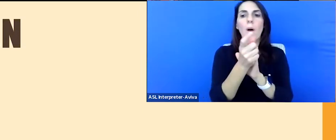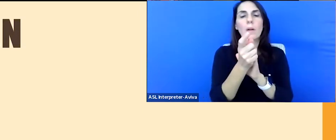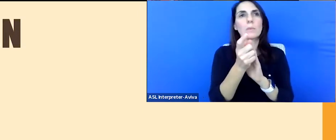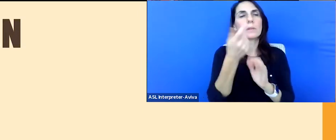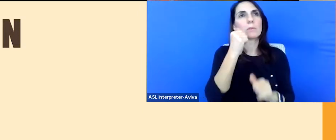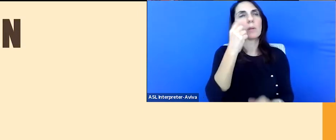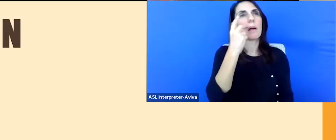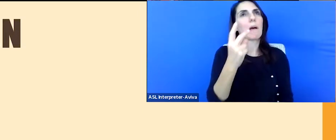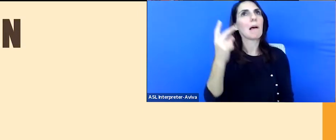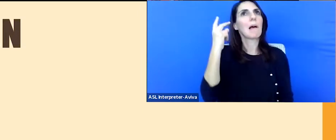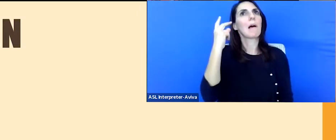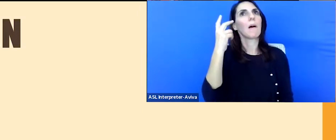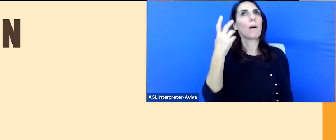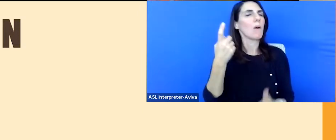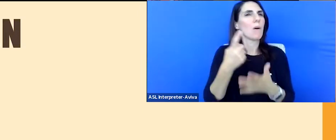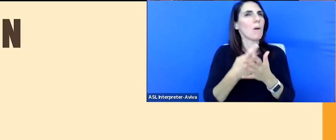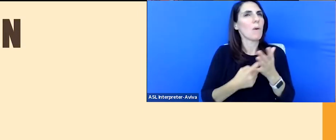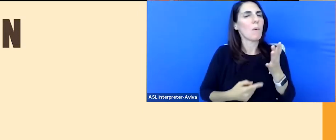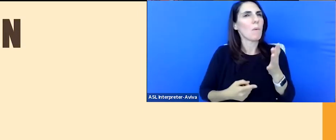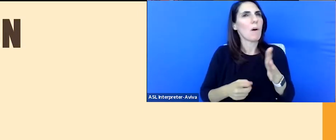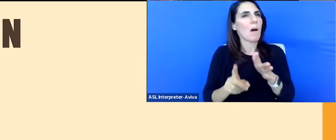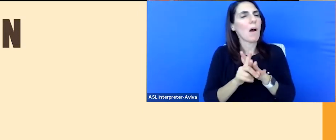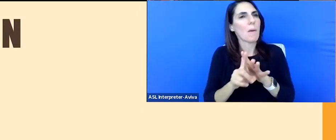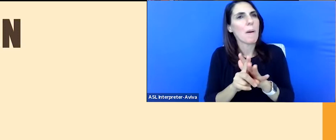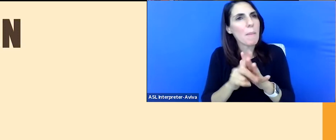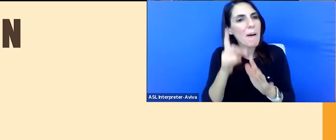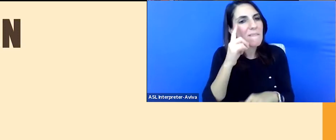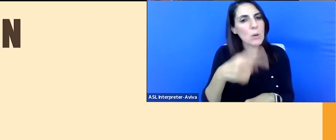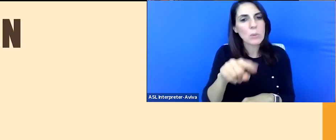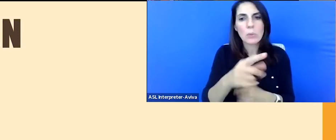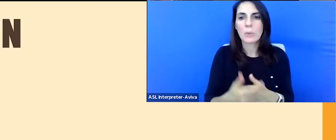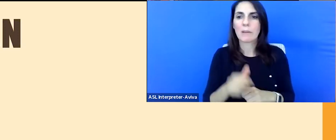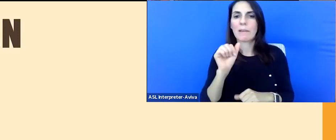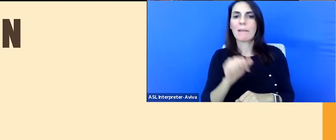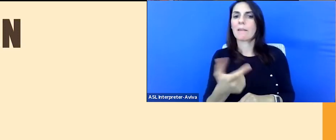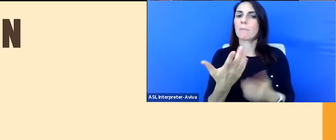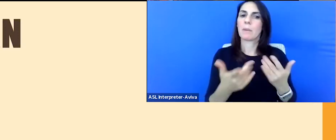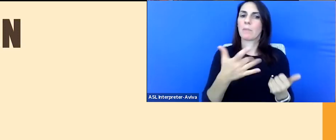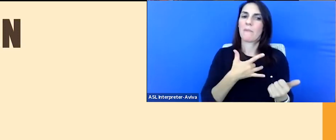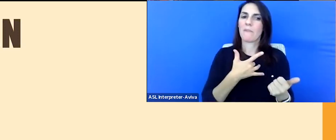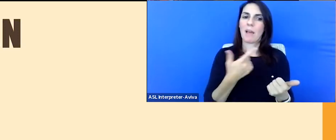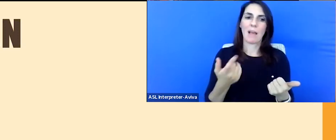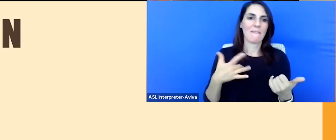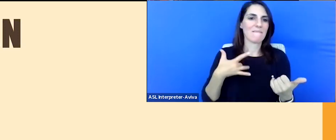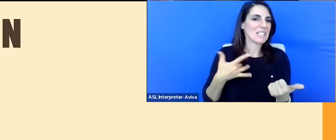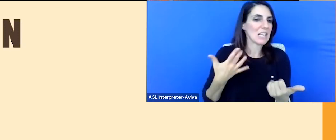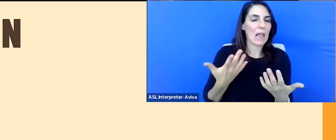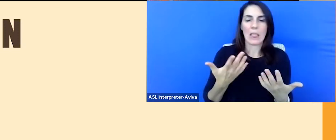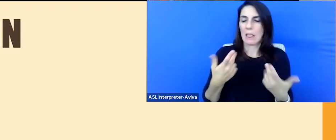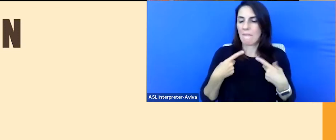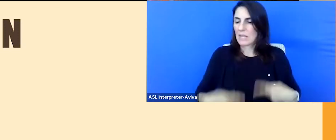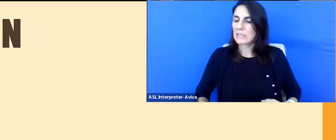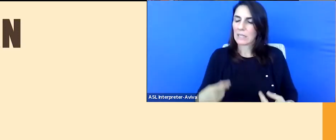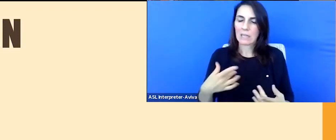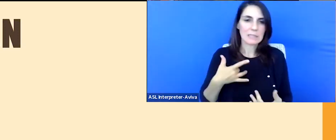you while doing this. It could be a physical sensation, a memory,